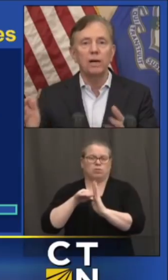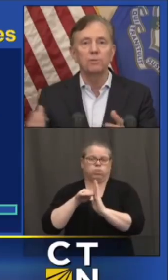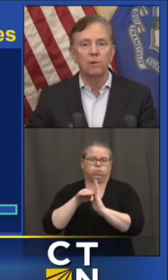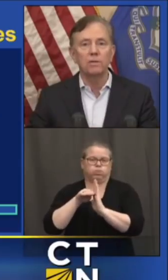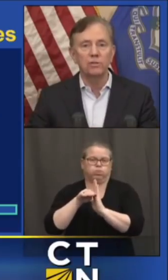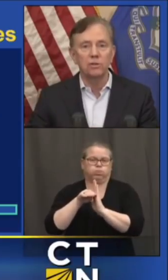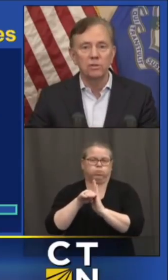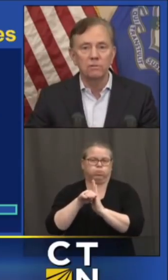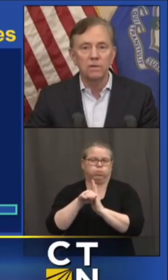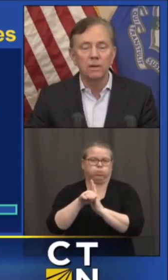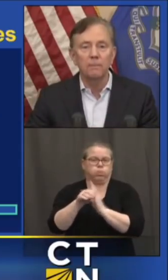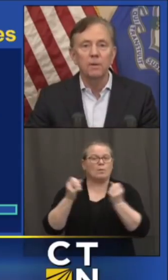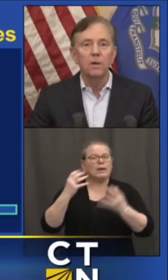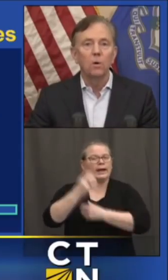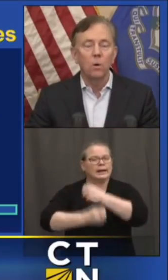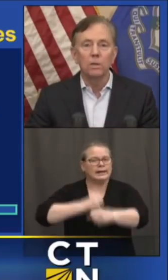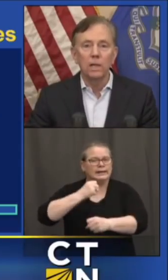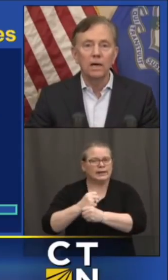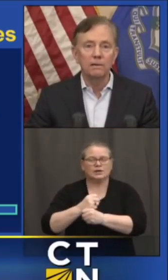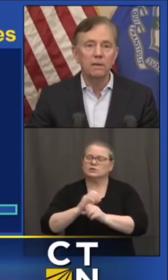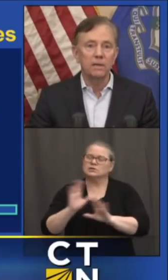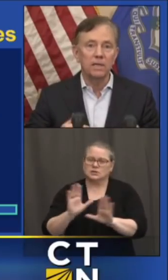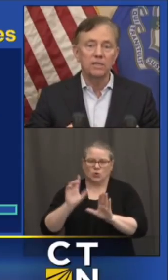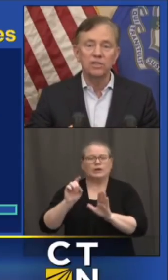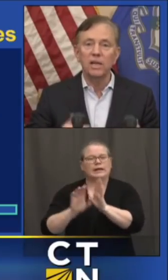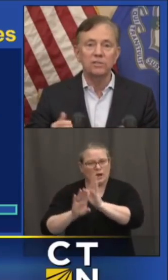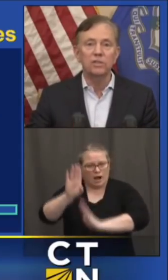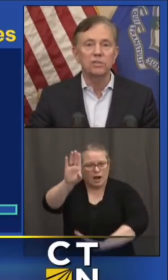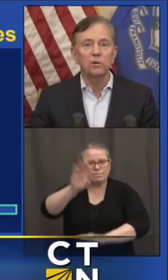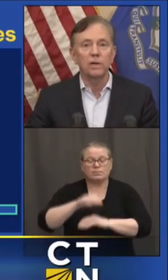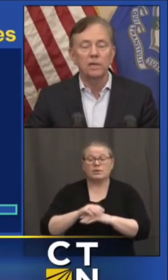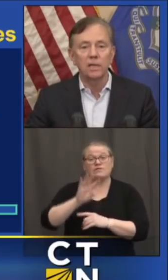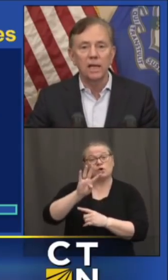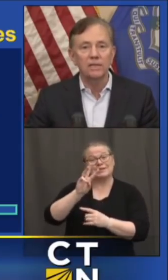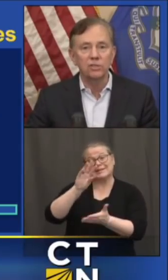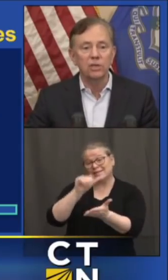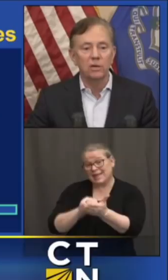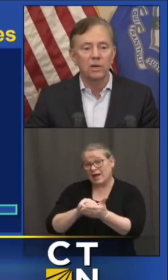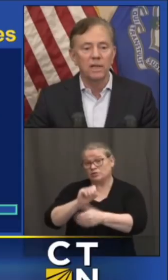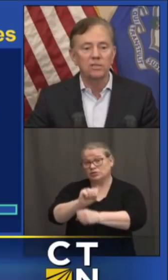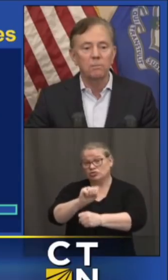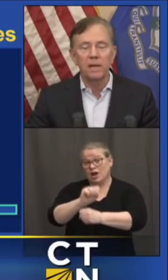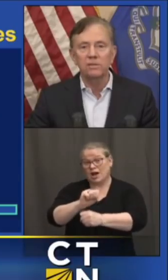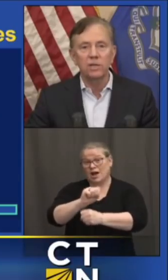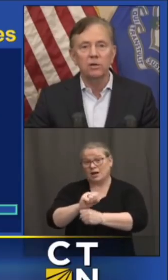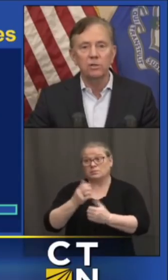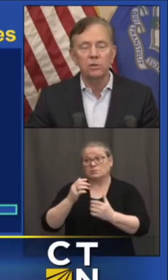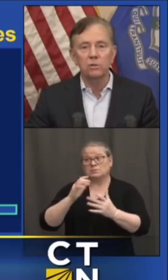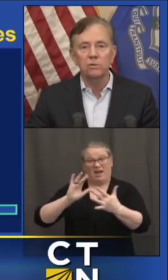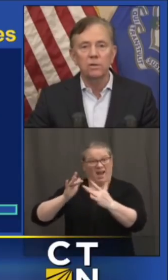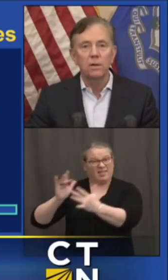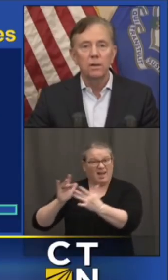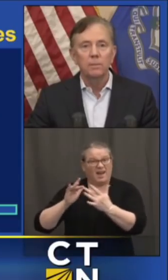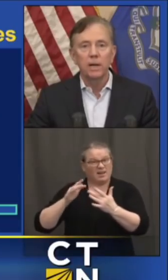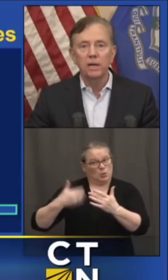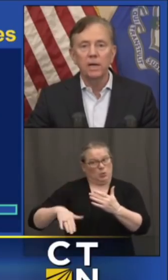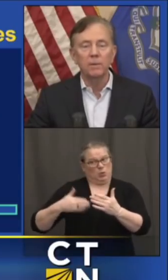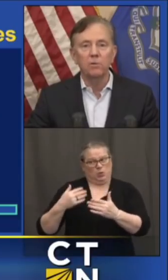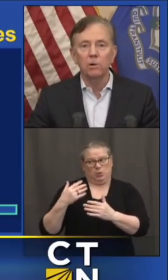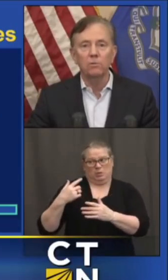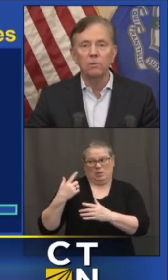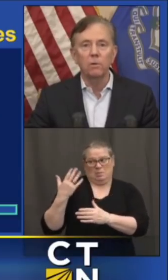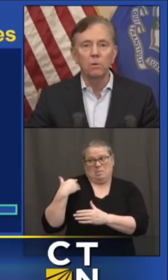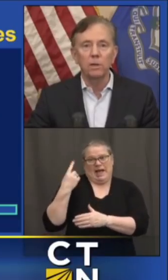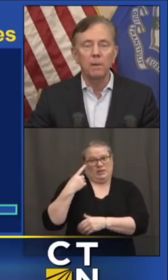new jobs registered online in the state just during the last year. That's amazing good news. But